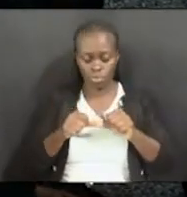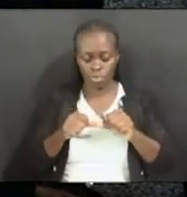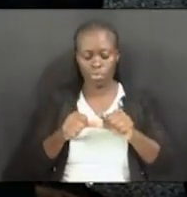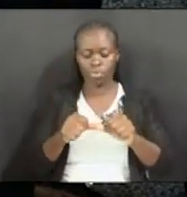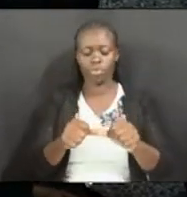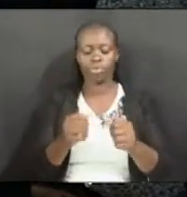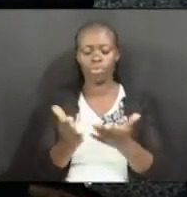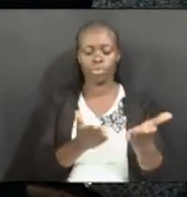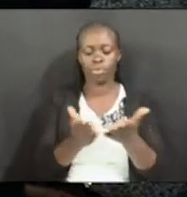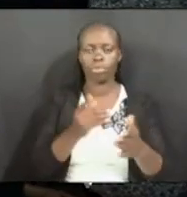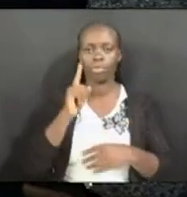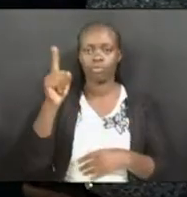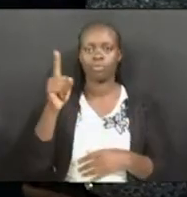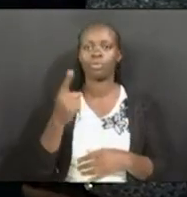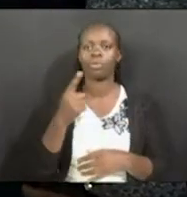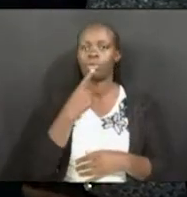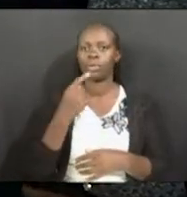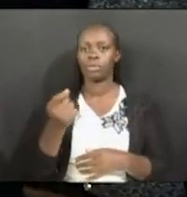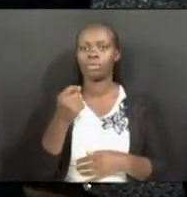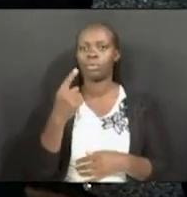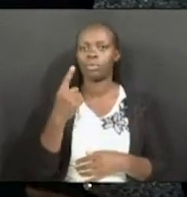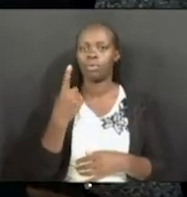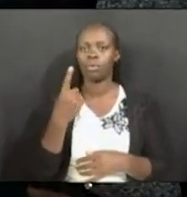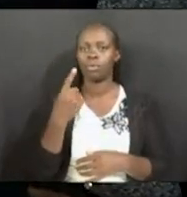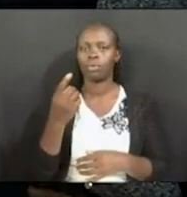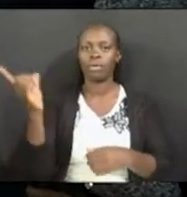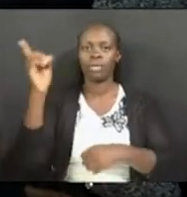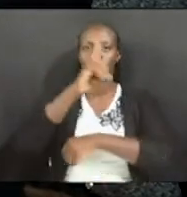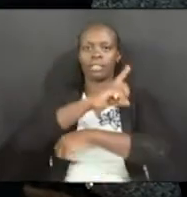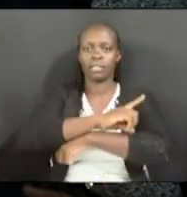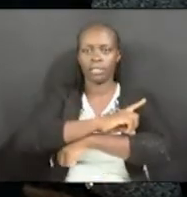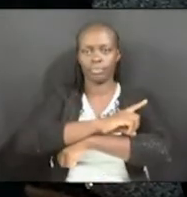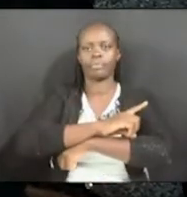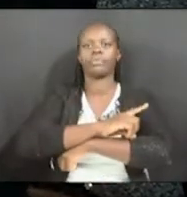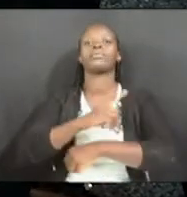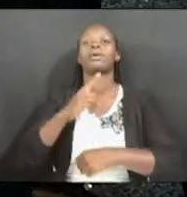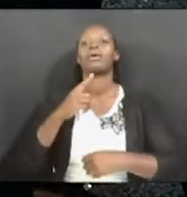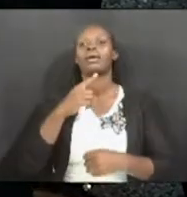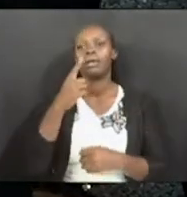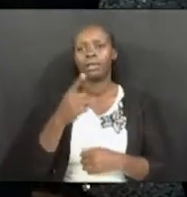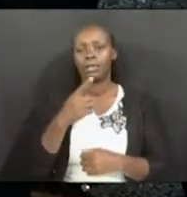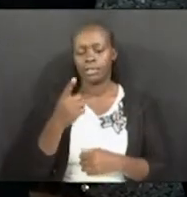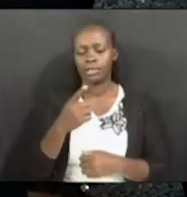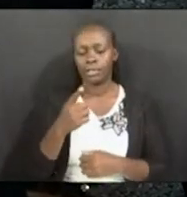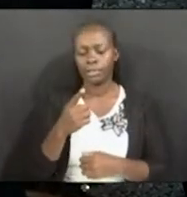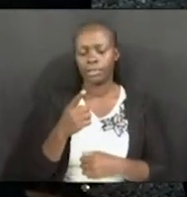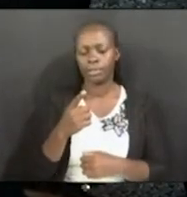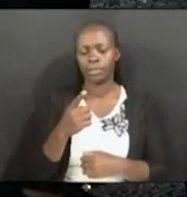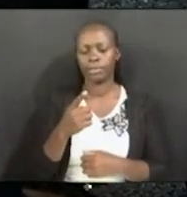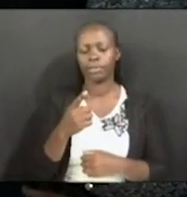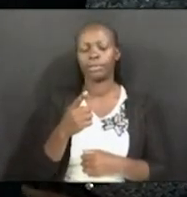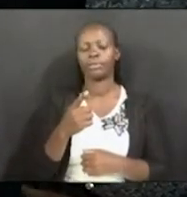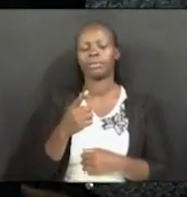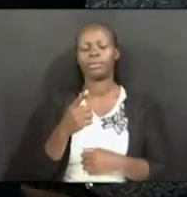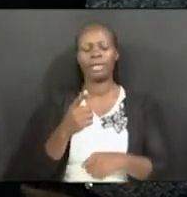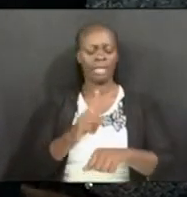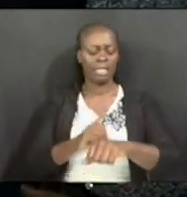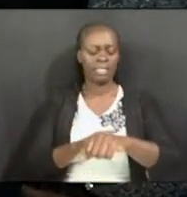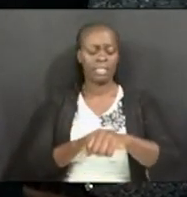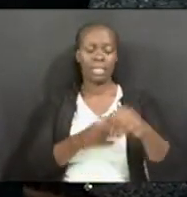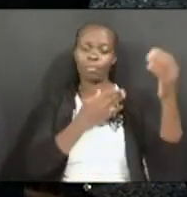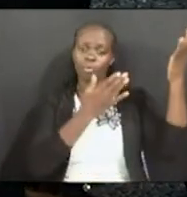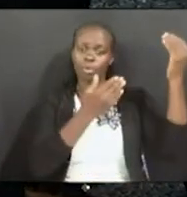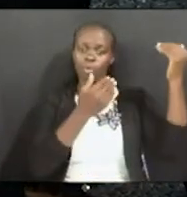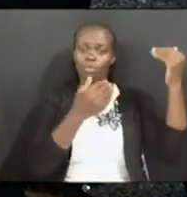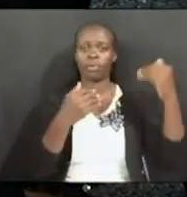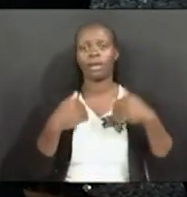come one day to give us glory that we lost in the Garden of Eden. And when we have lost hope, you are there